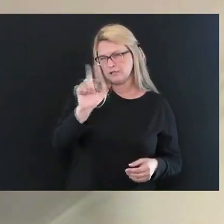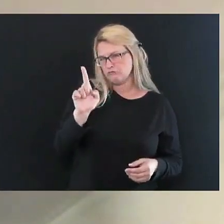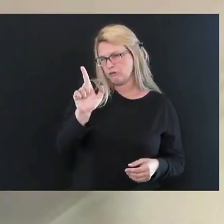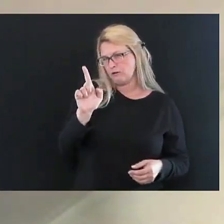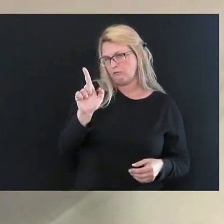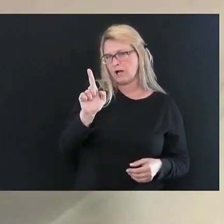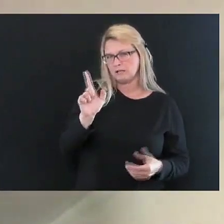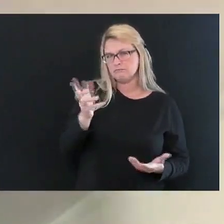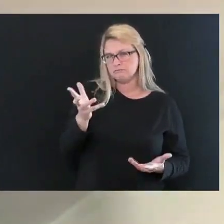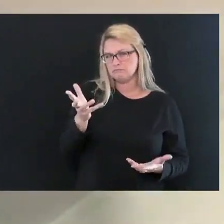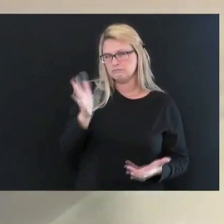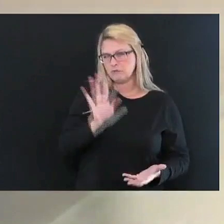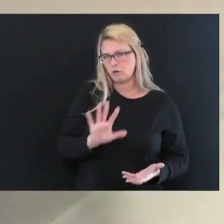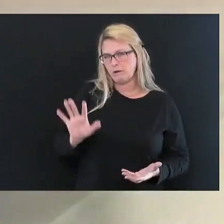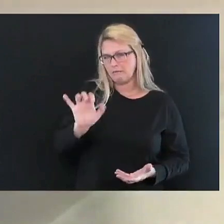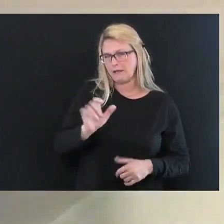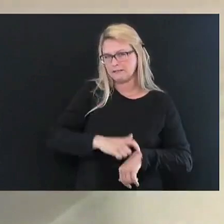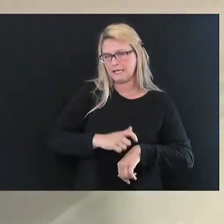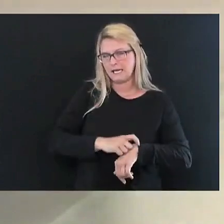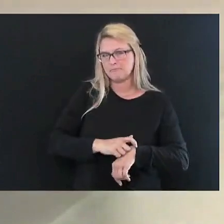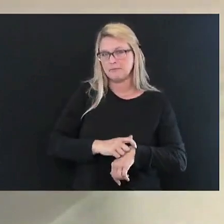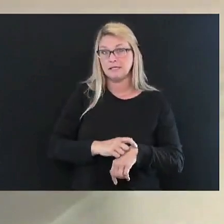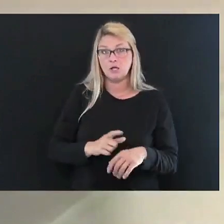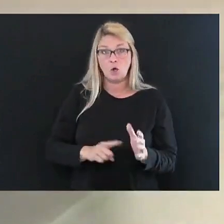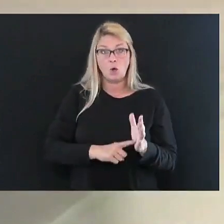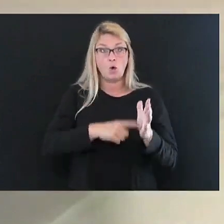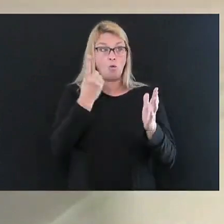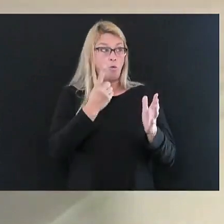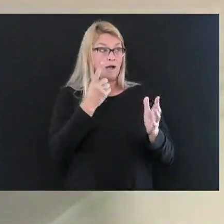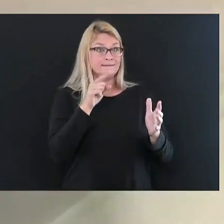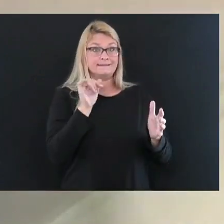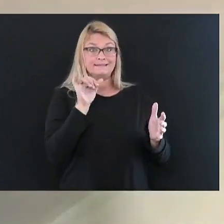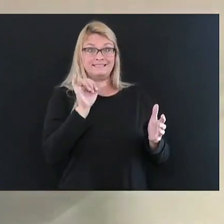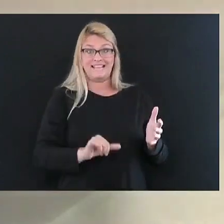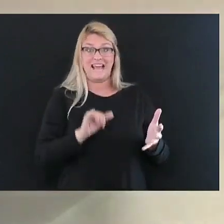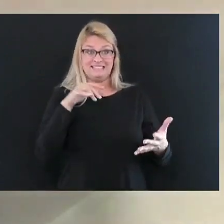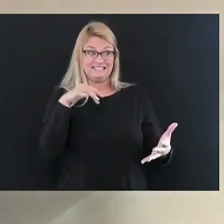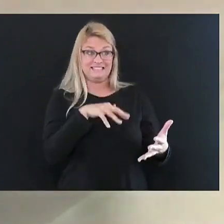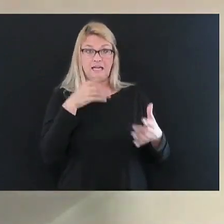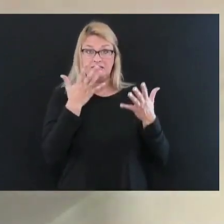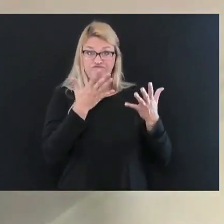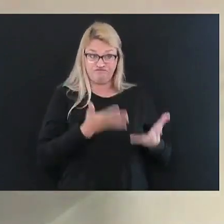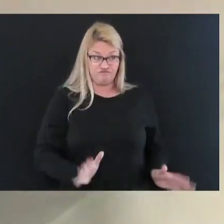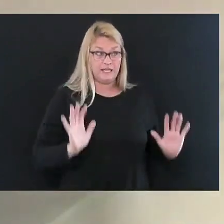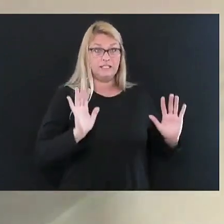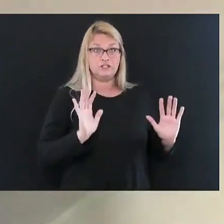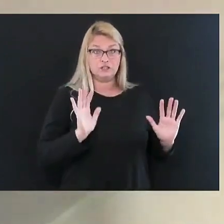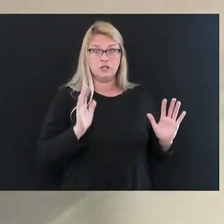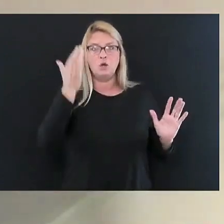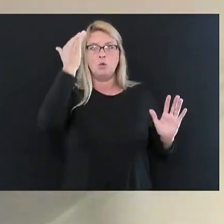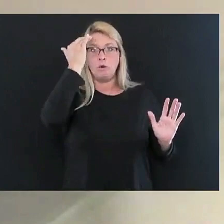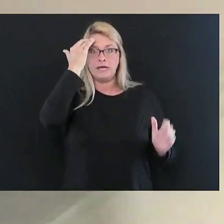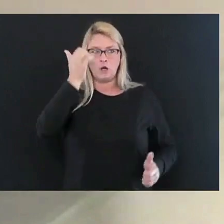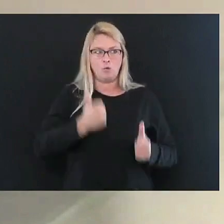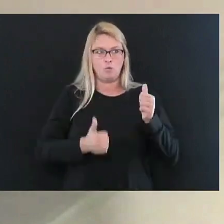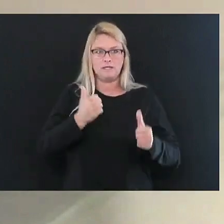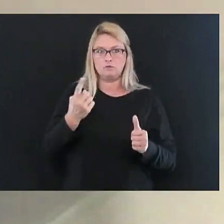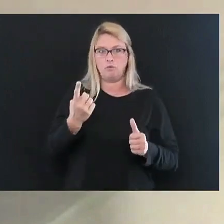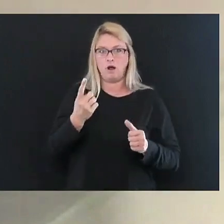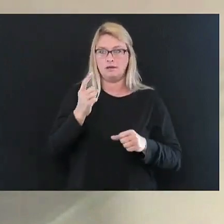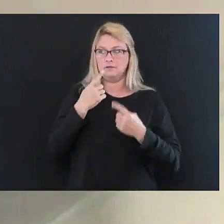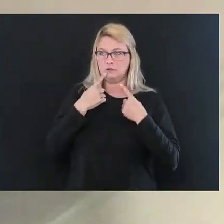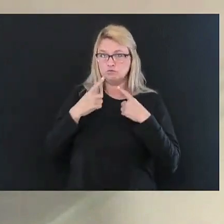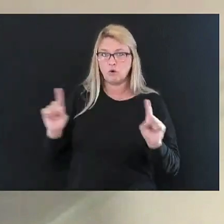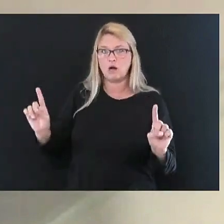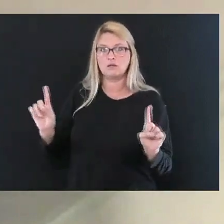point, then as those phase 3 studies get completed and we find out which vaccines really work, and Pfizer certainly